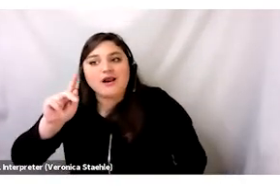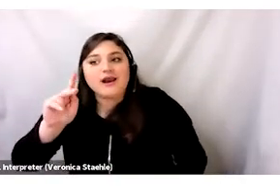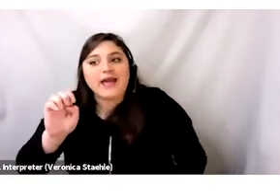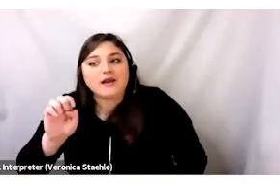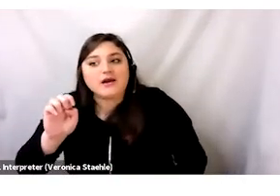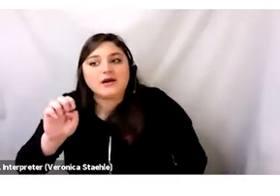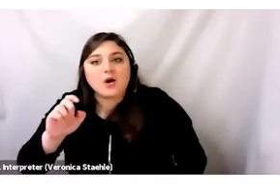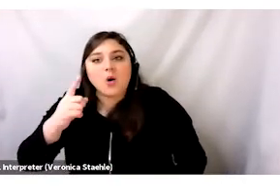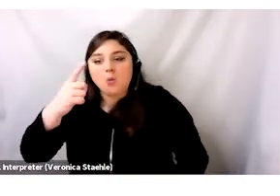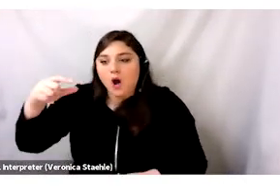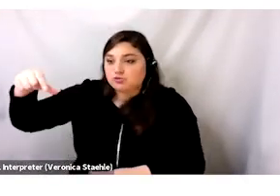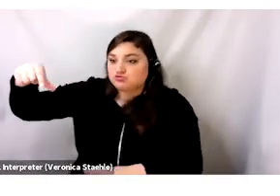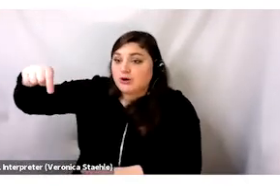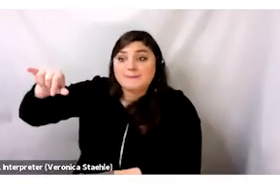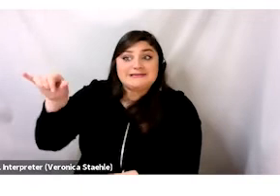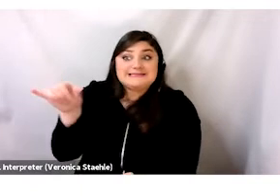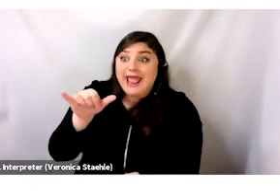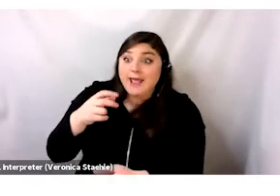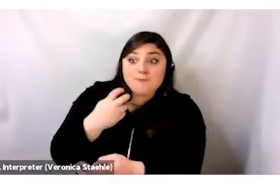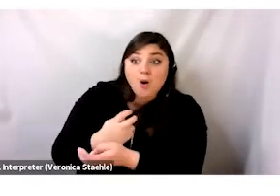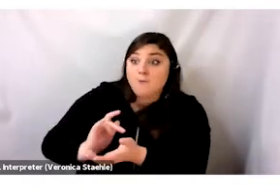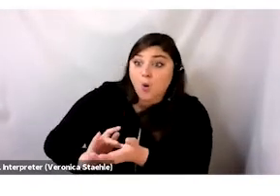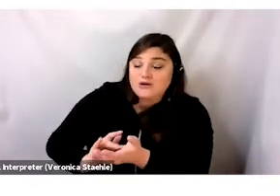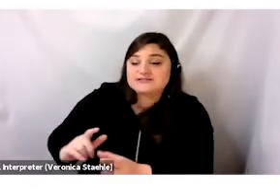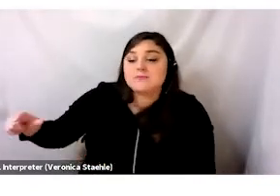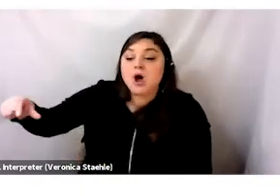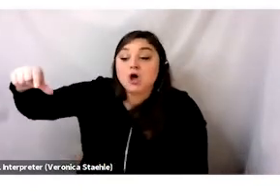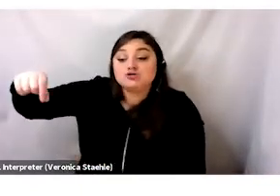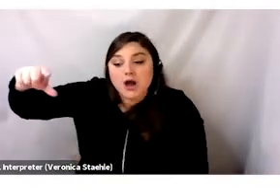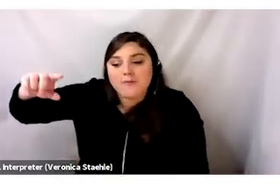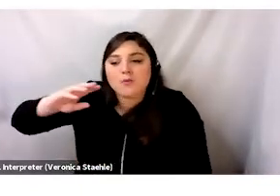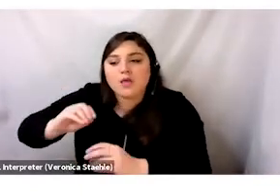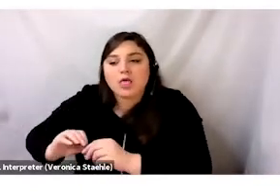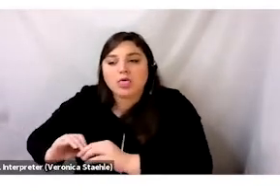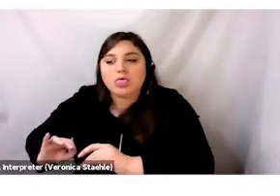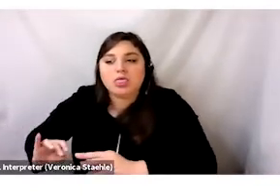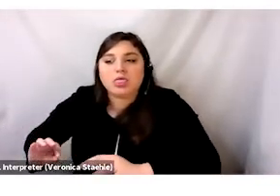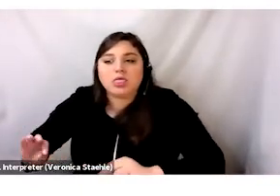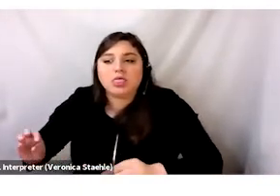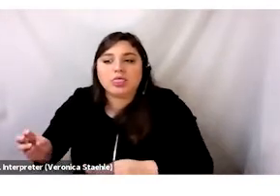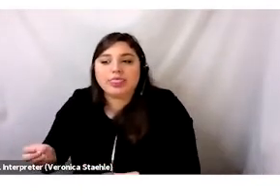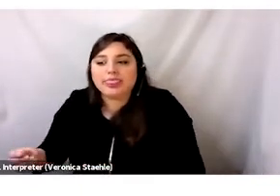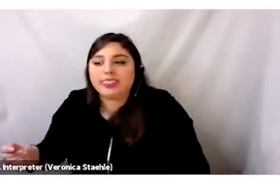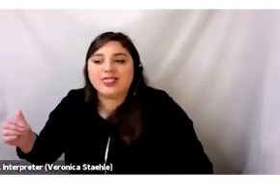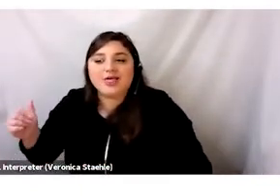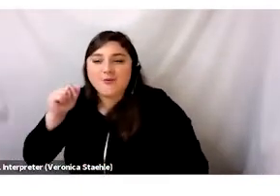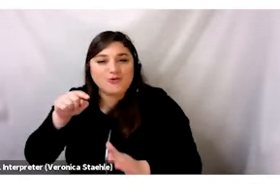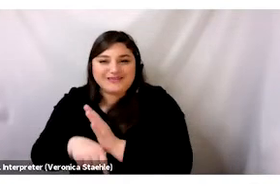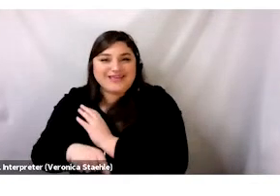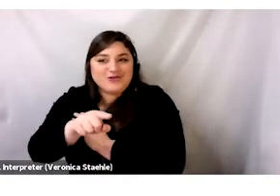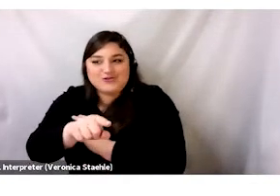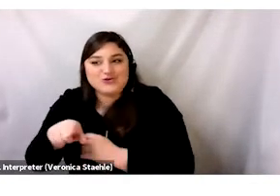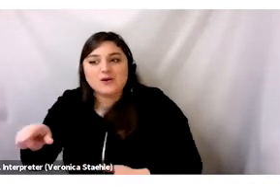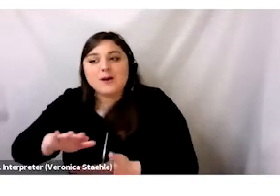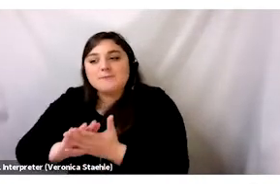and capacity. And that poison has been diluted because you are able to sort of approach things from